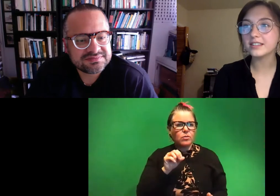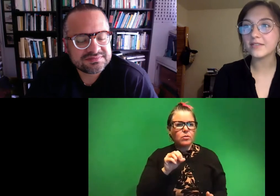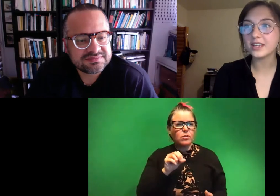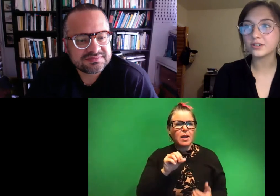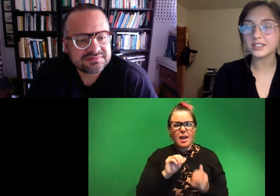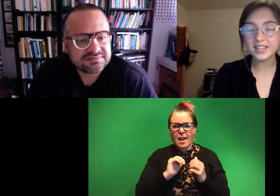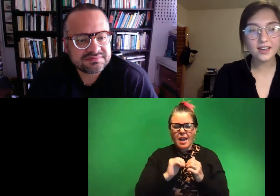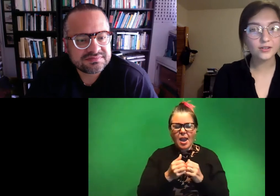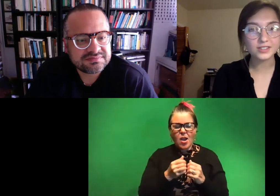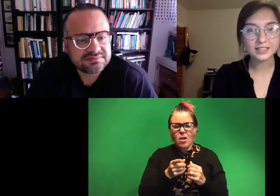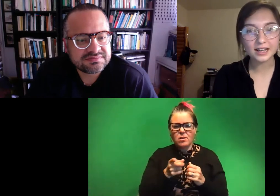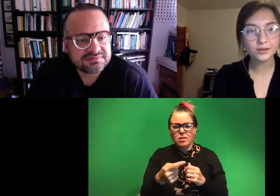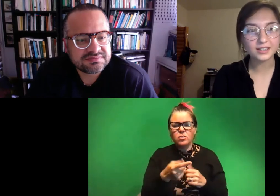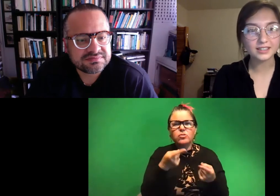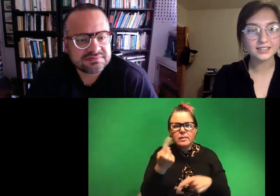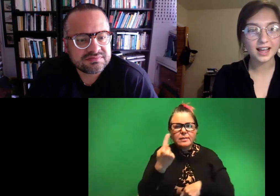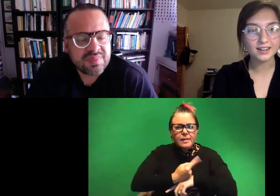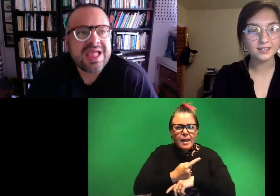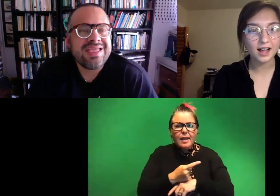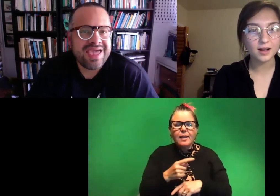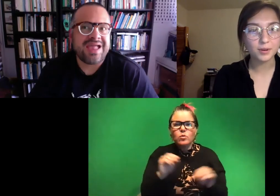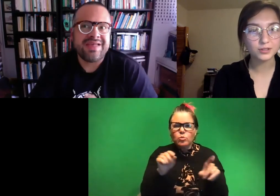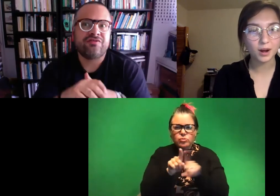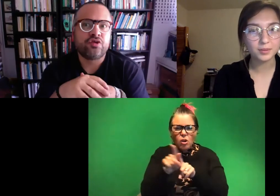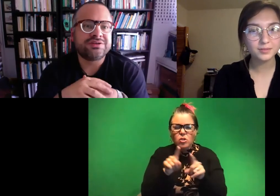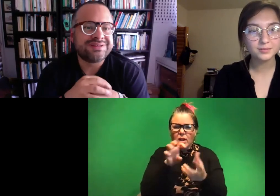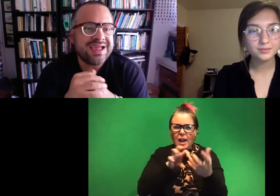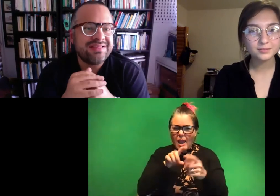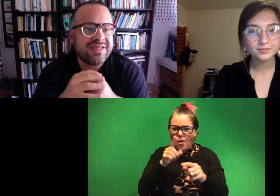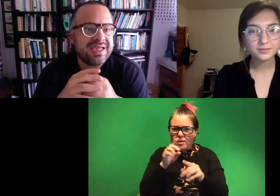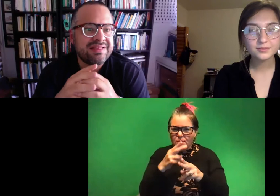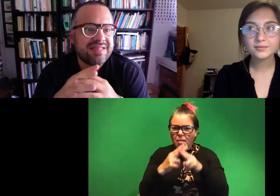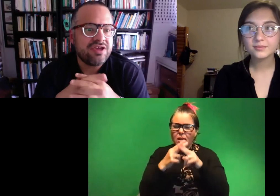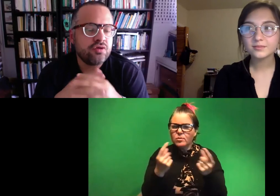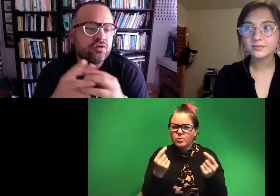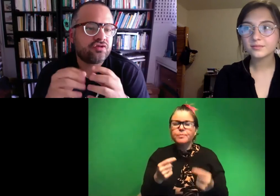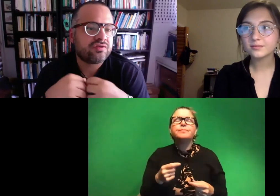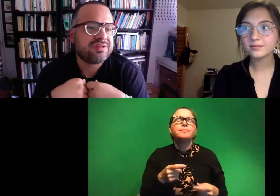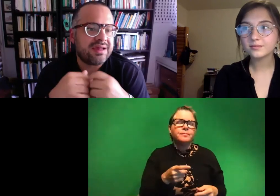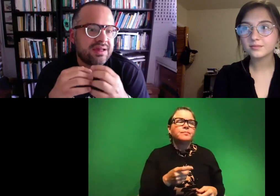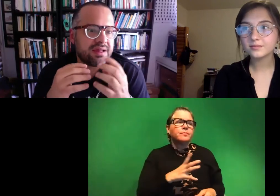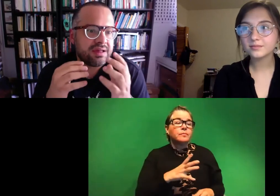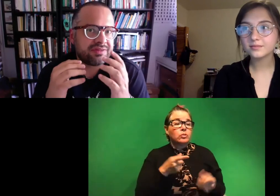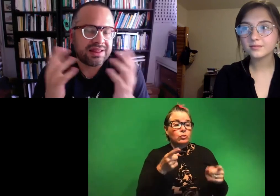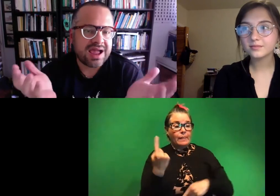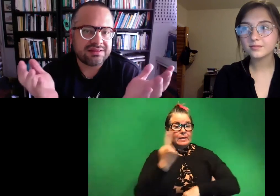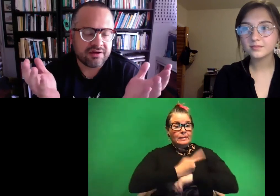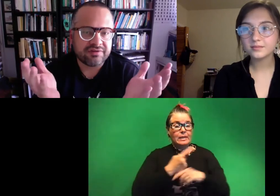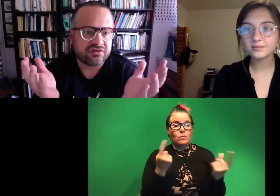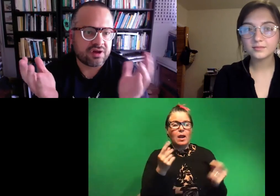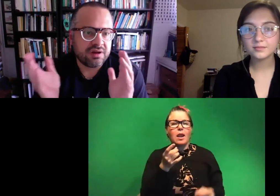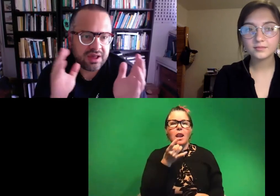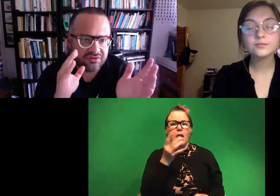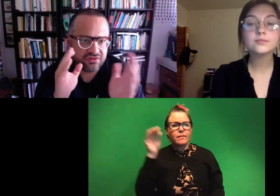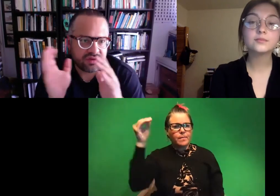do they navigate during the day, or if it's cloudy, like does that Yeah, in during the day they use the light of